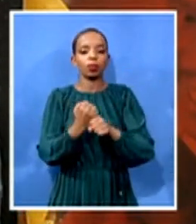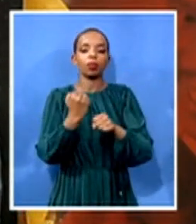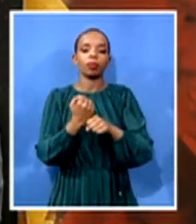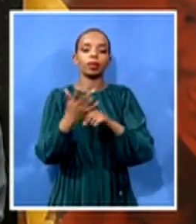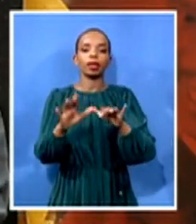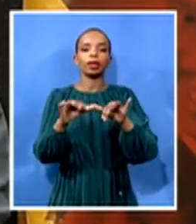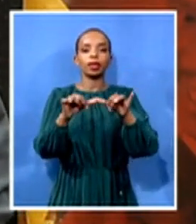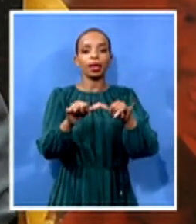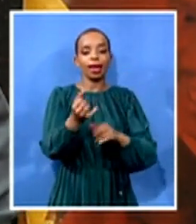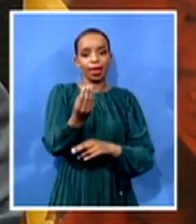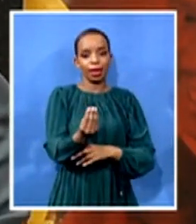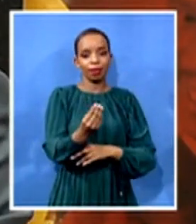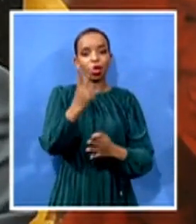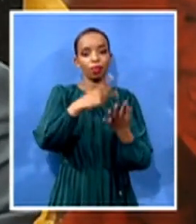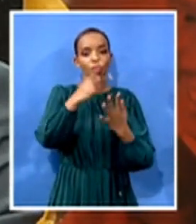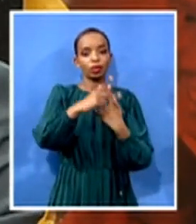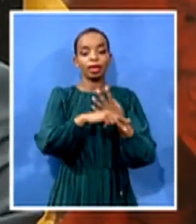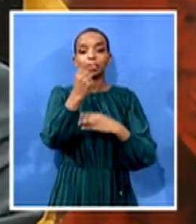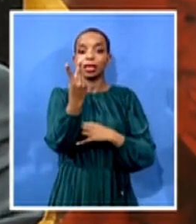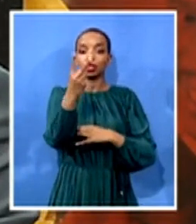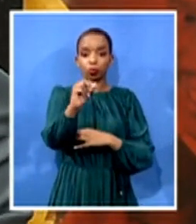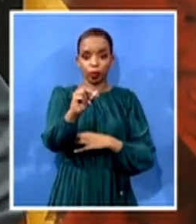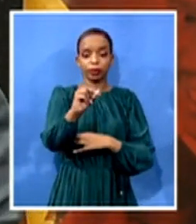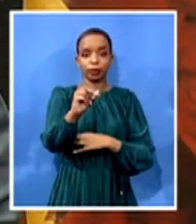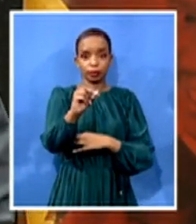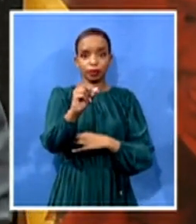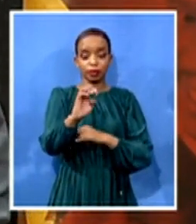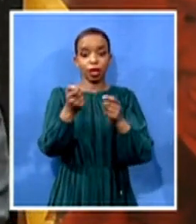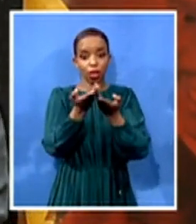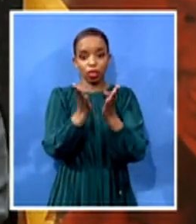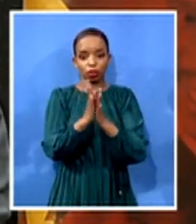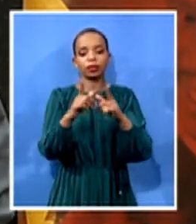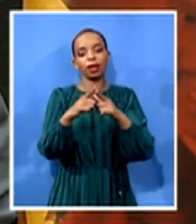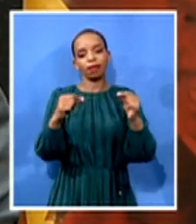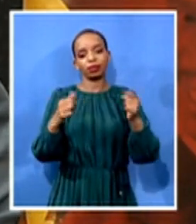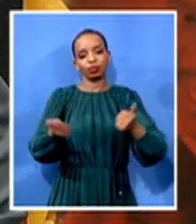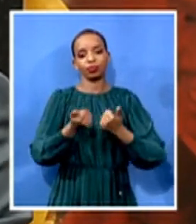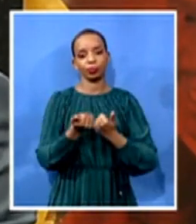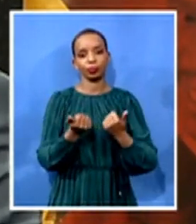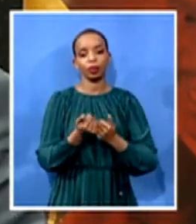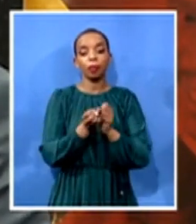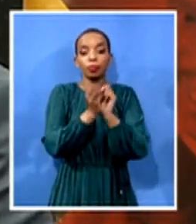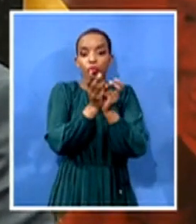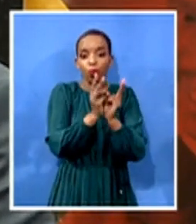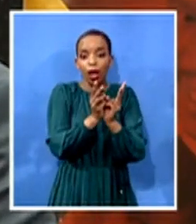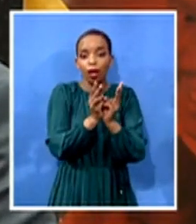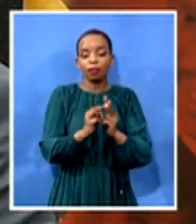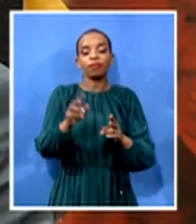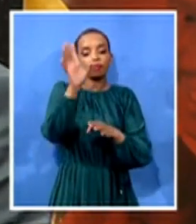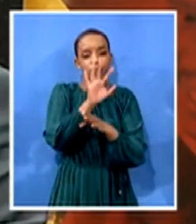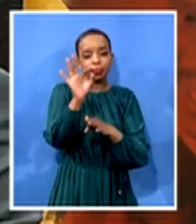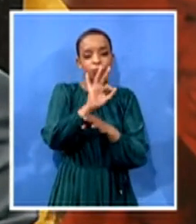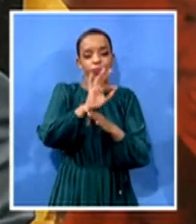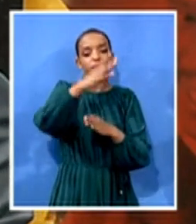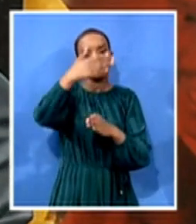having already been completed. 12 projects planned to be completed by the end of July 2020.